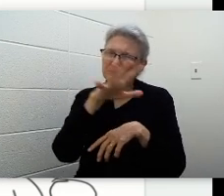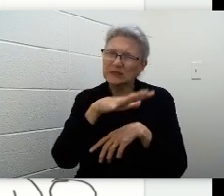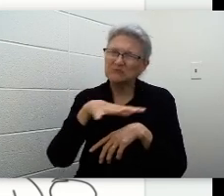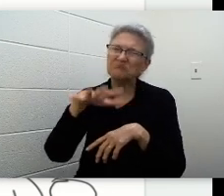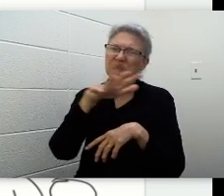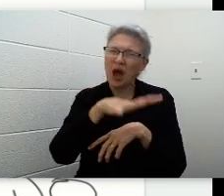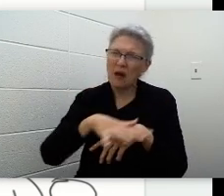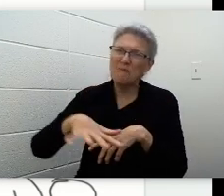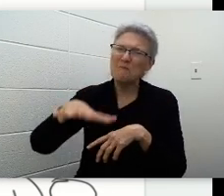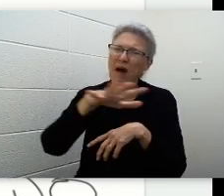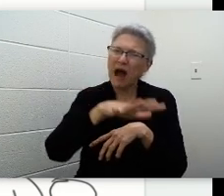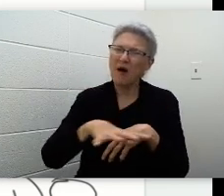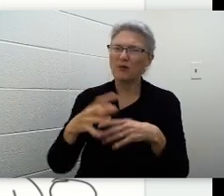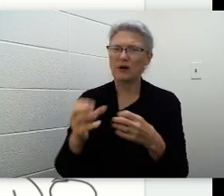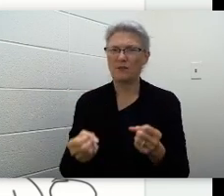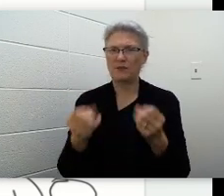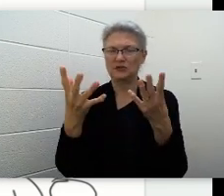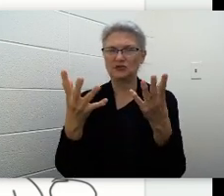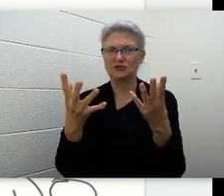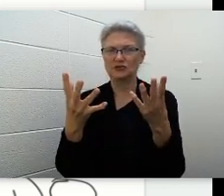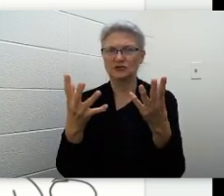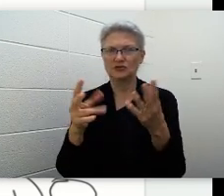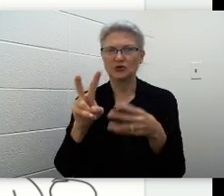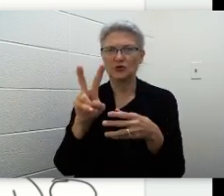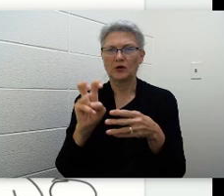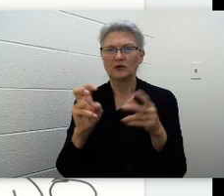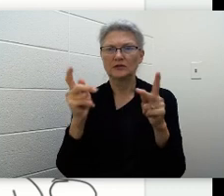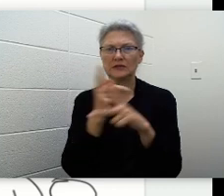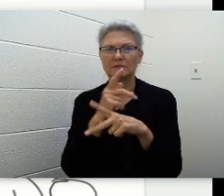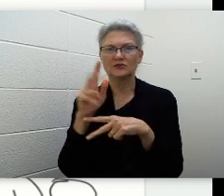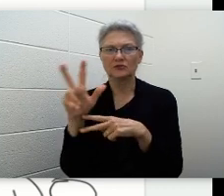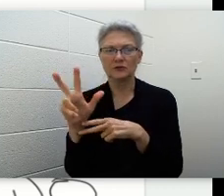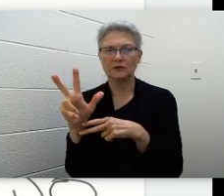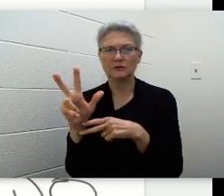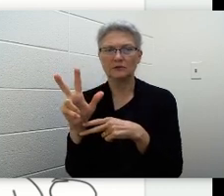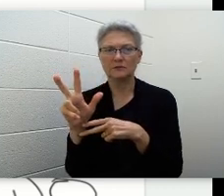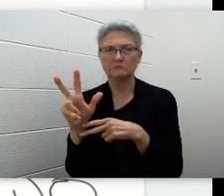estimate about how much. Okay, so 200 times 3.